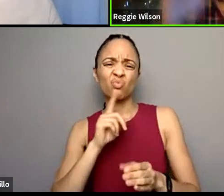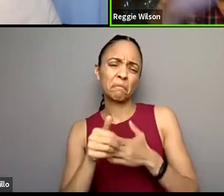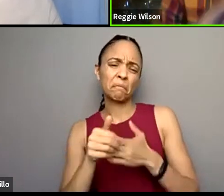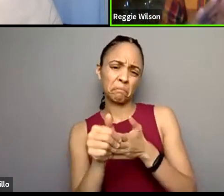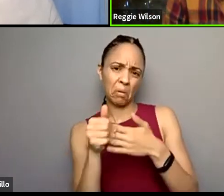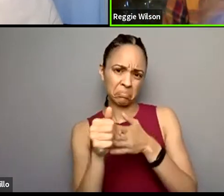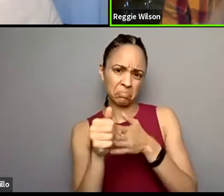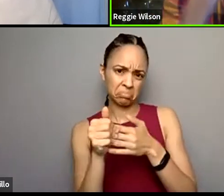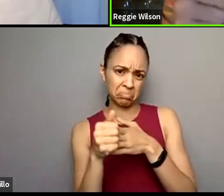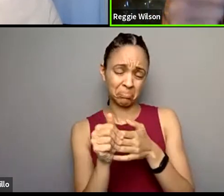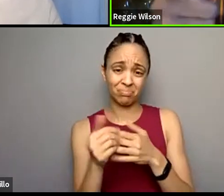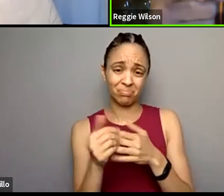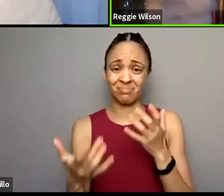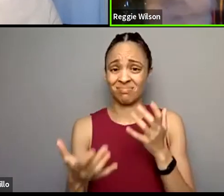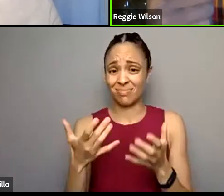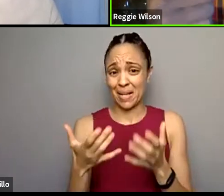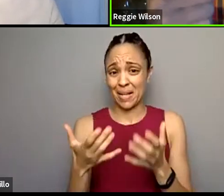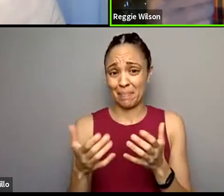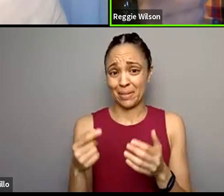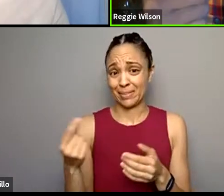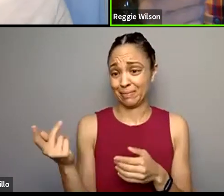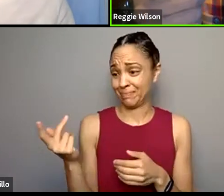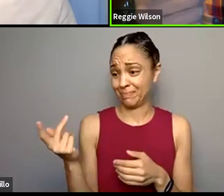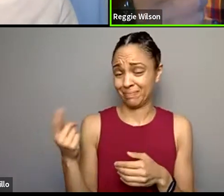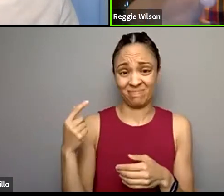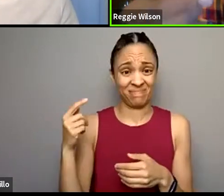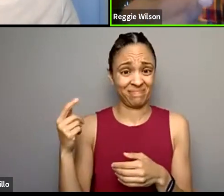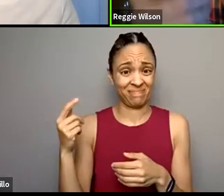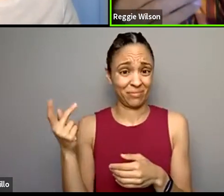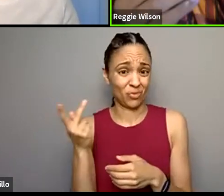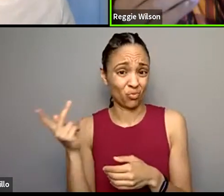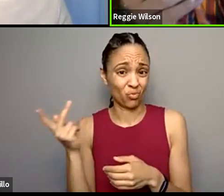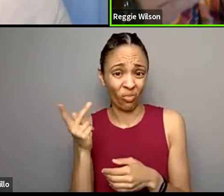me. You know, I might threaten them.